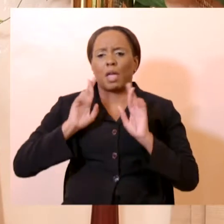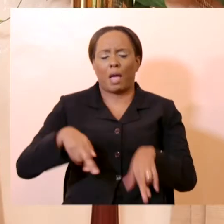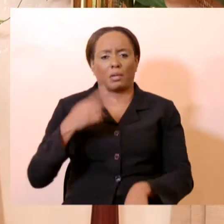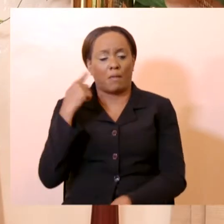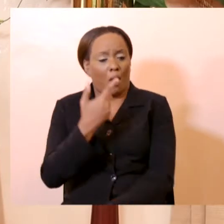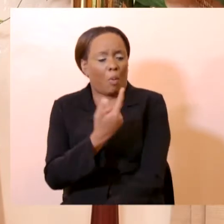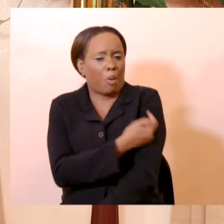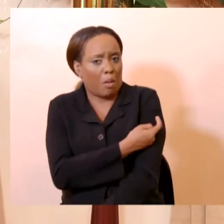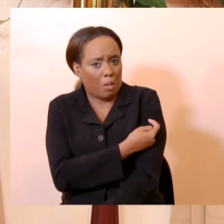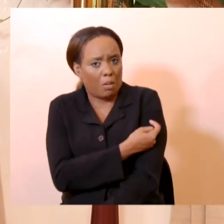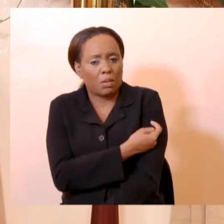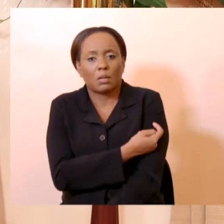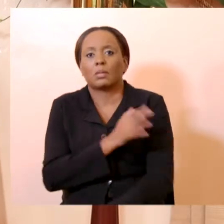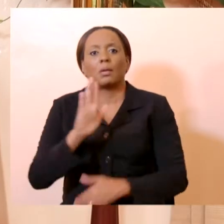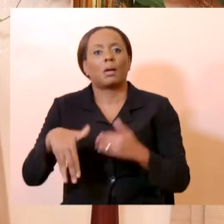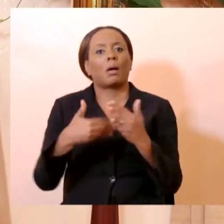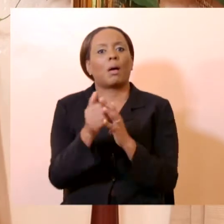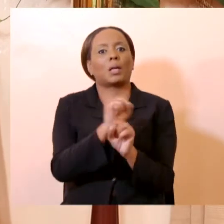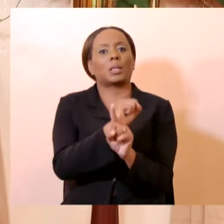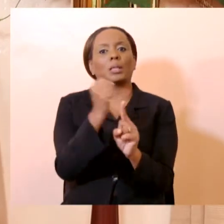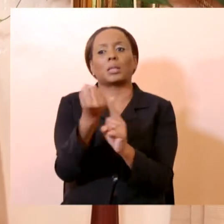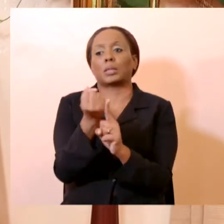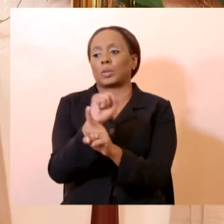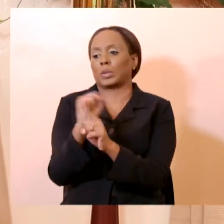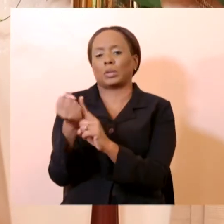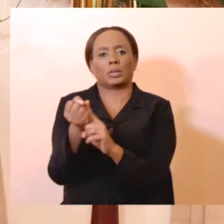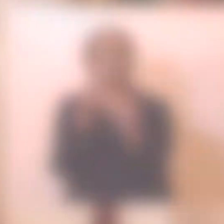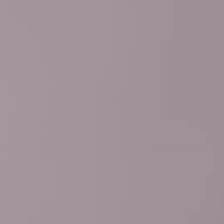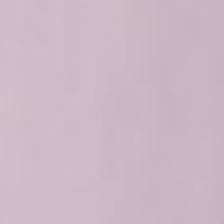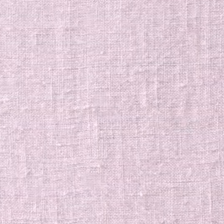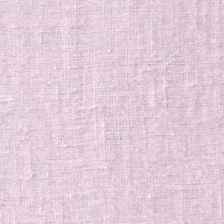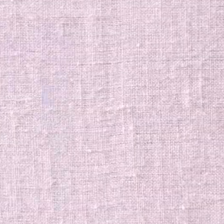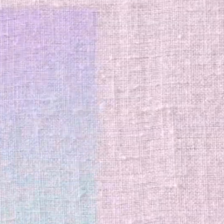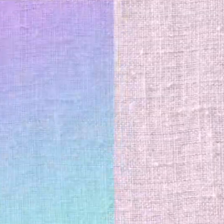we will approach each situation of that nature on an individual basis.